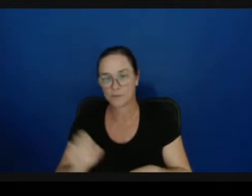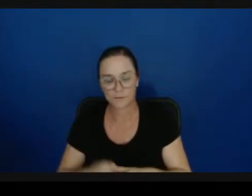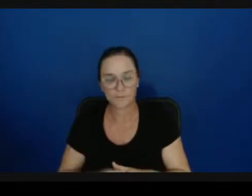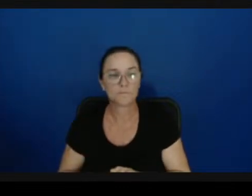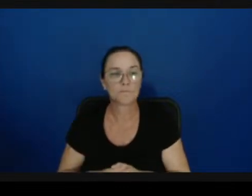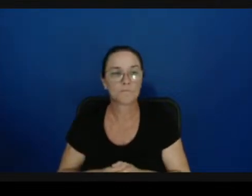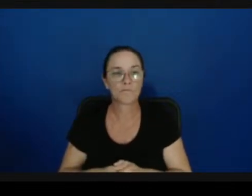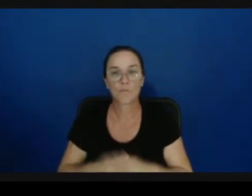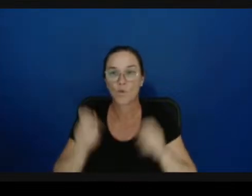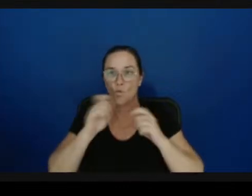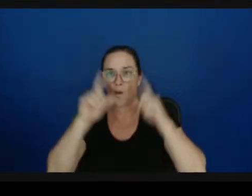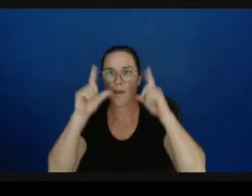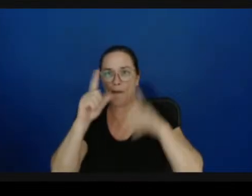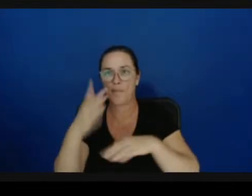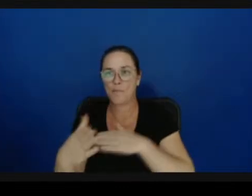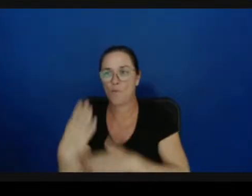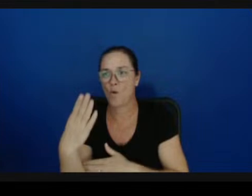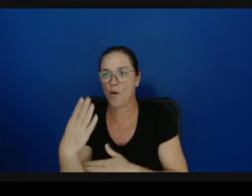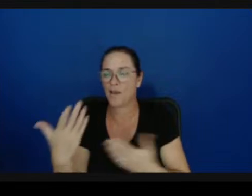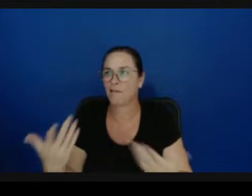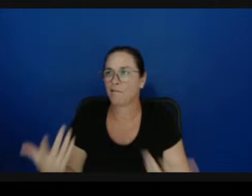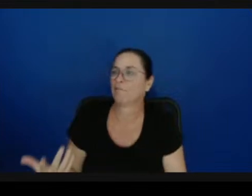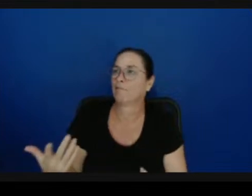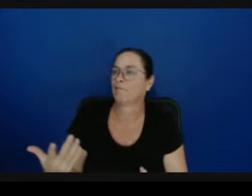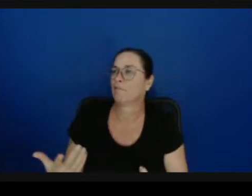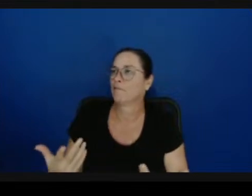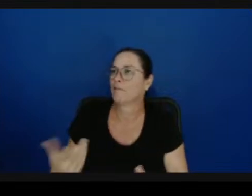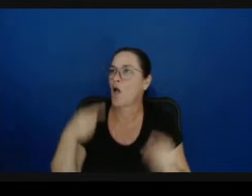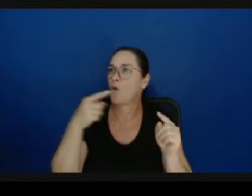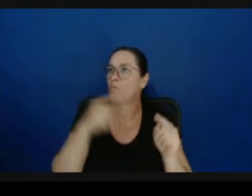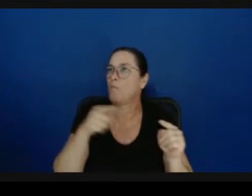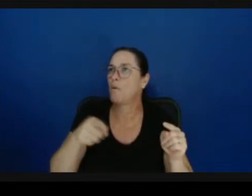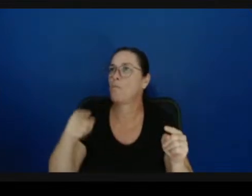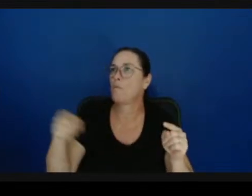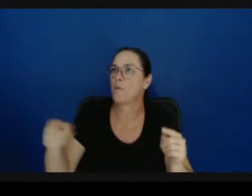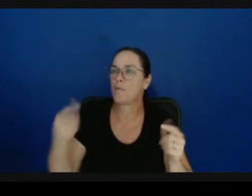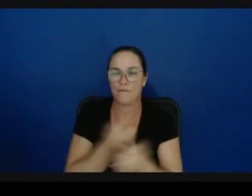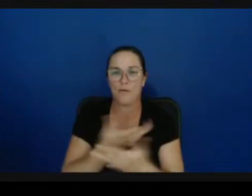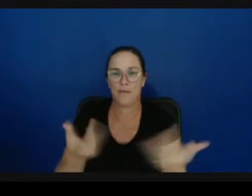You wake up in the morning and you find out, like, oh wow, this happened, and this happened too.